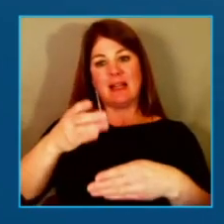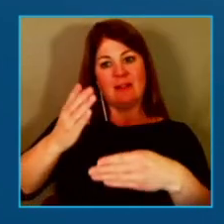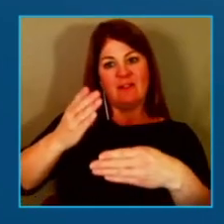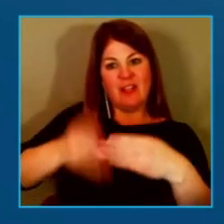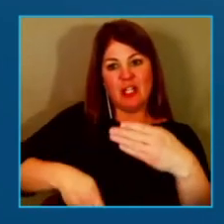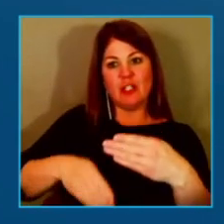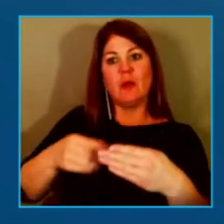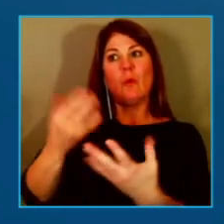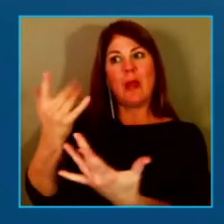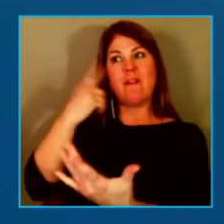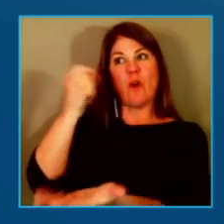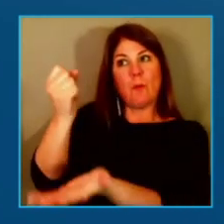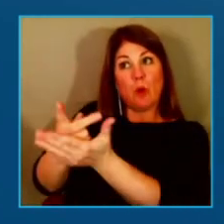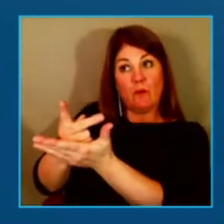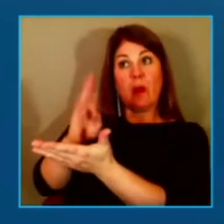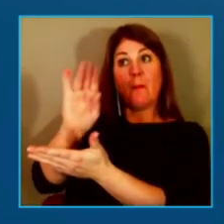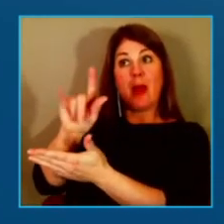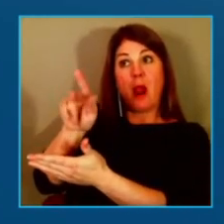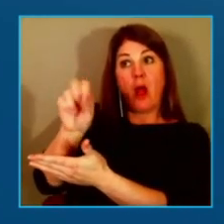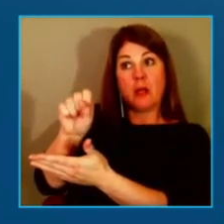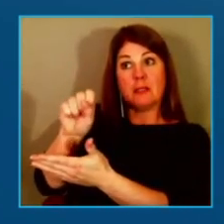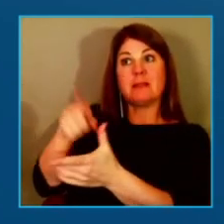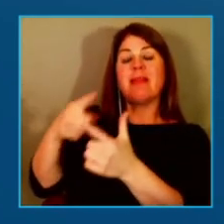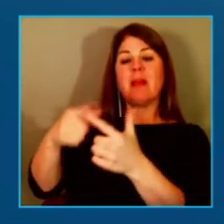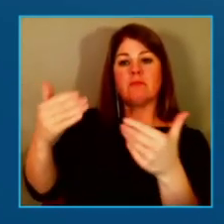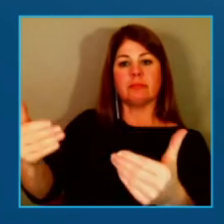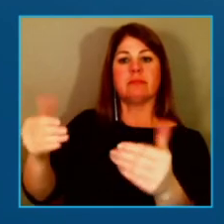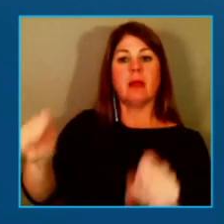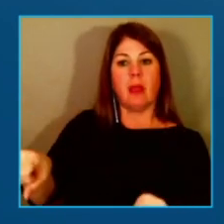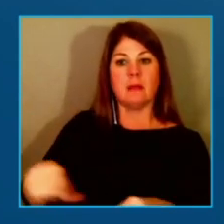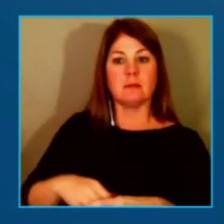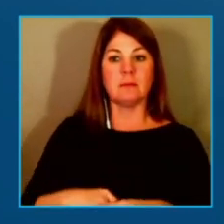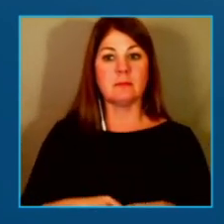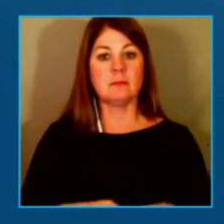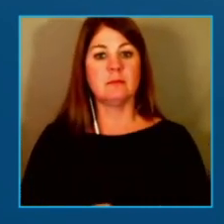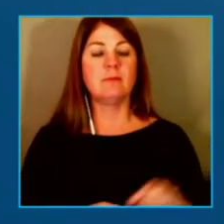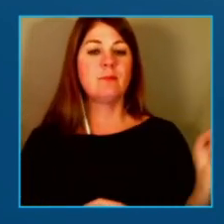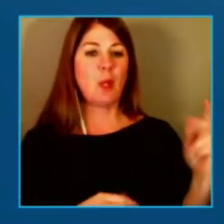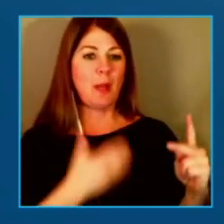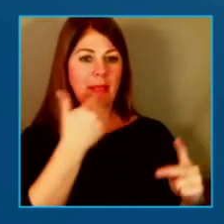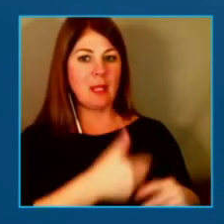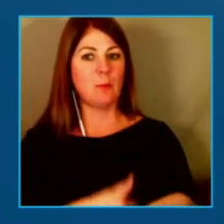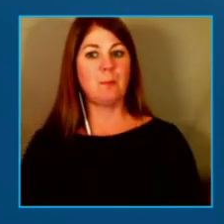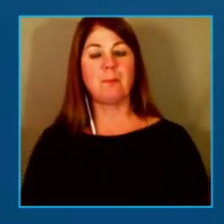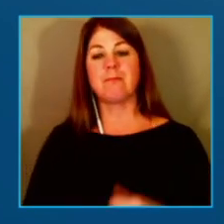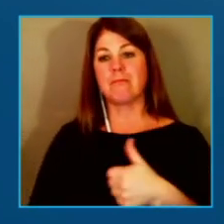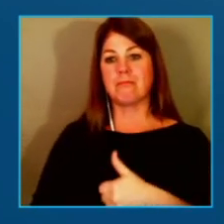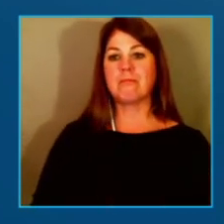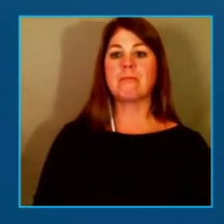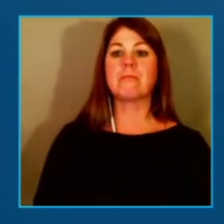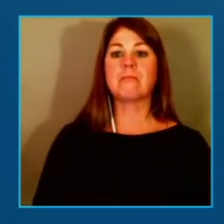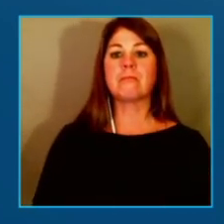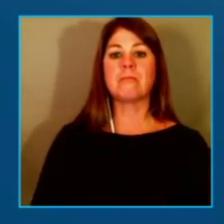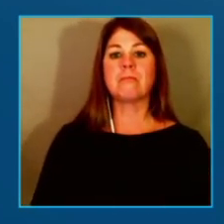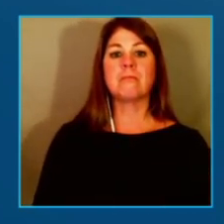on our bylaws and moved forward, so. Okay, thank you. You're welcome.